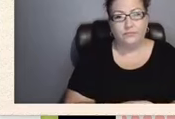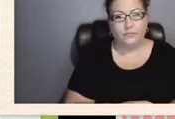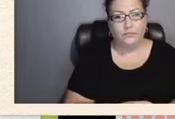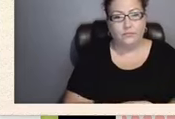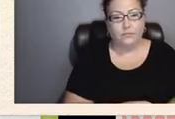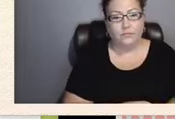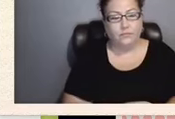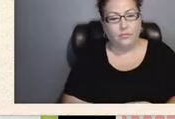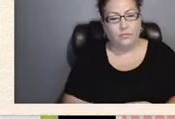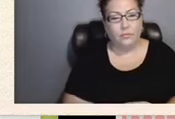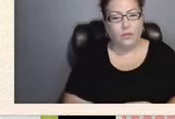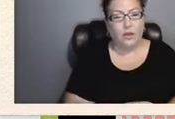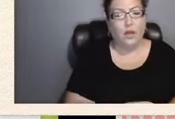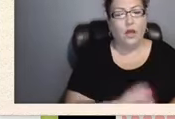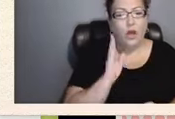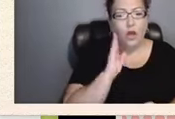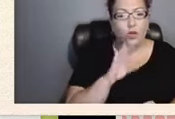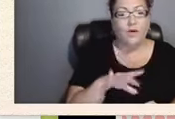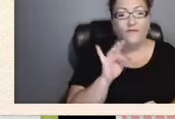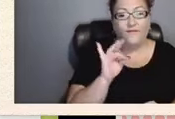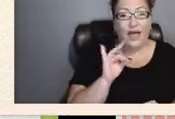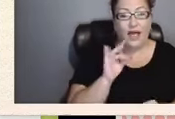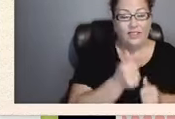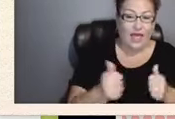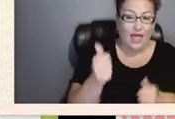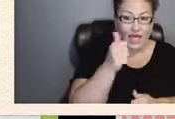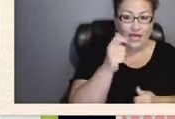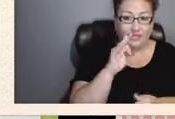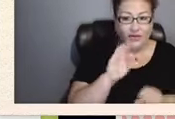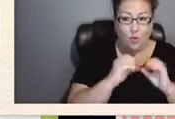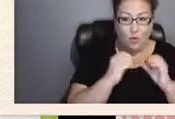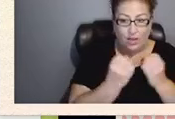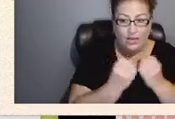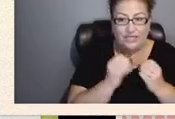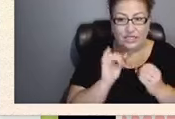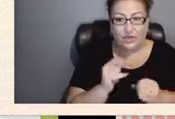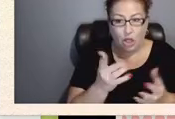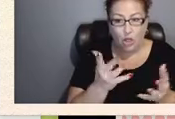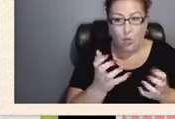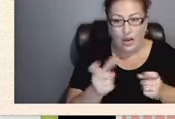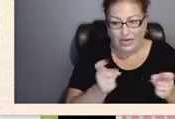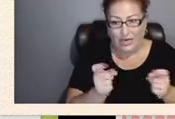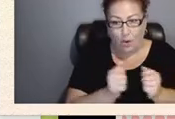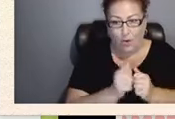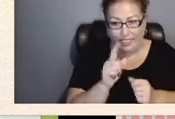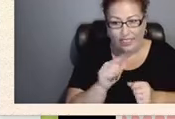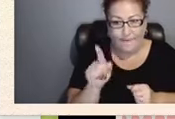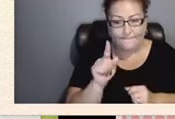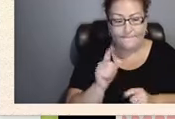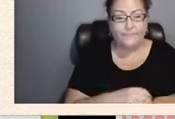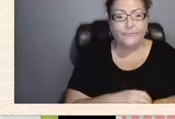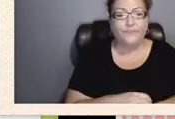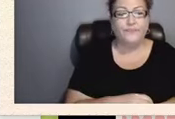You're going to find the heads of the organizations that you want to deal with. And